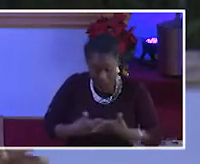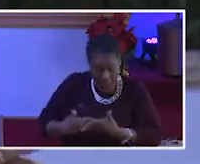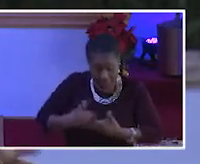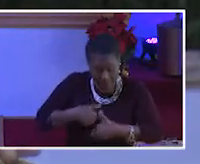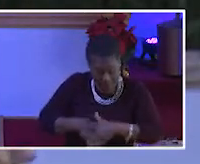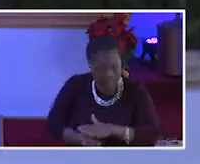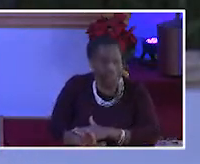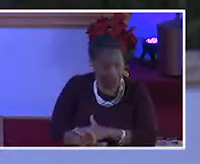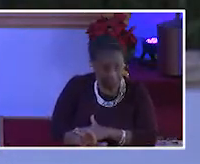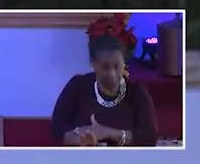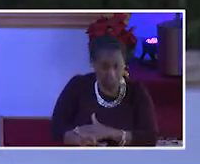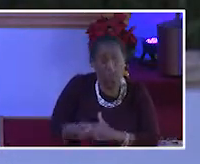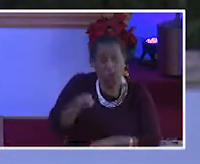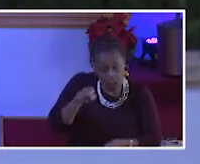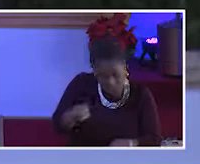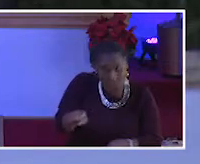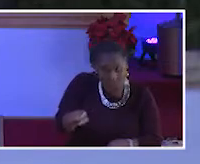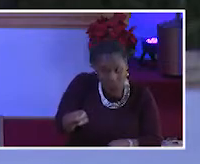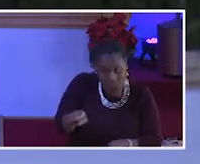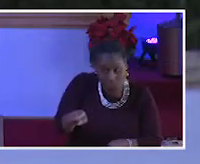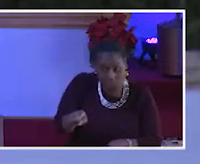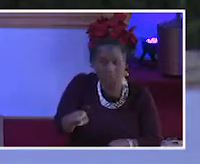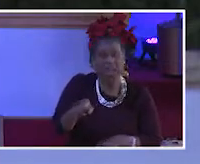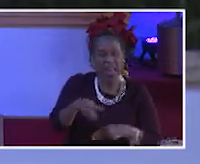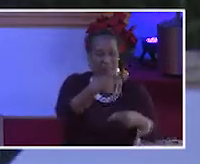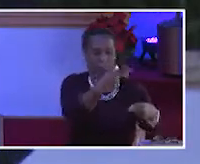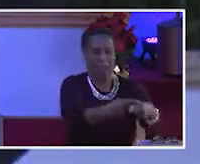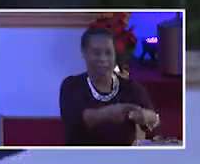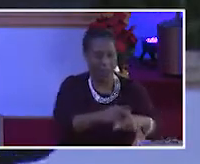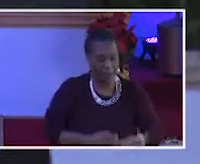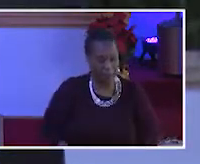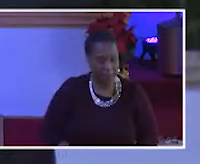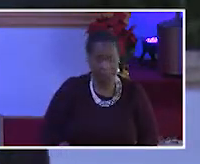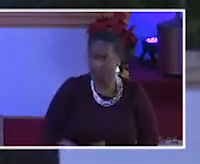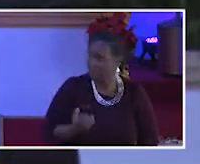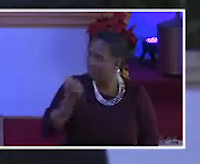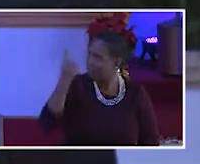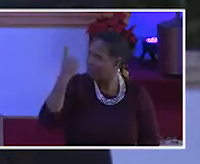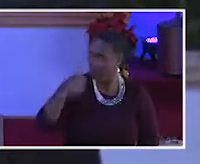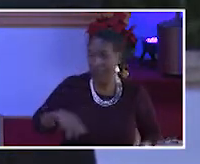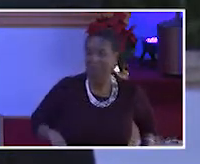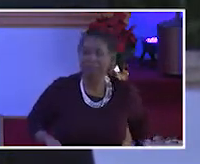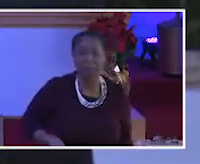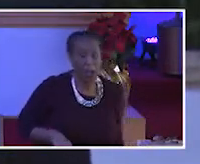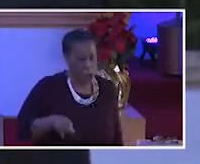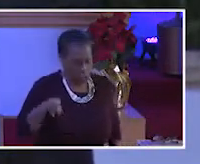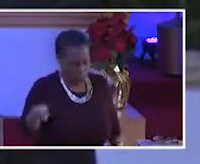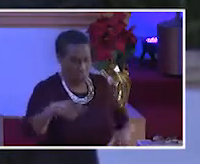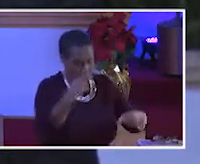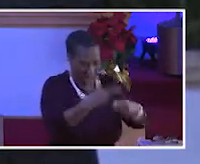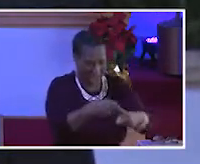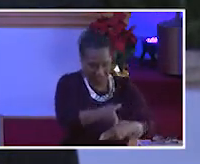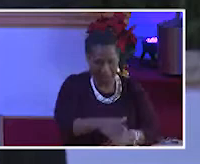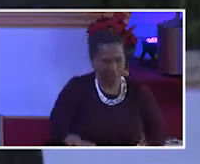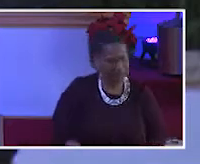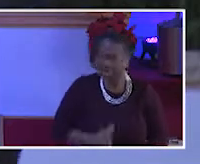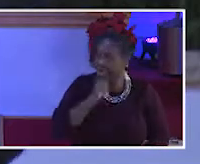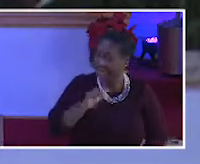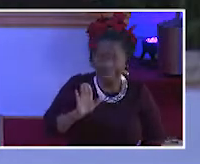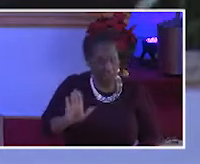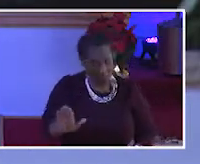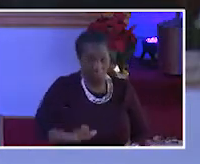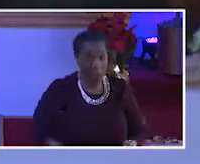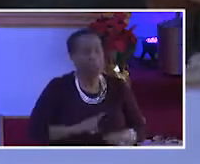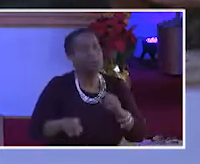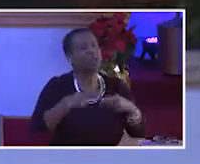comes forth, you get to name it. Y'all ain't feeling it. You name it. It ain't yours,